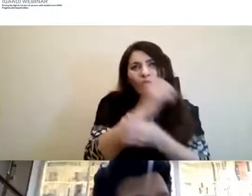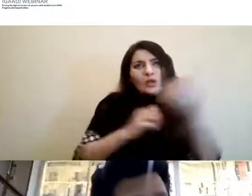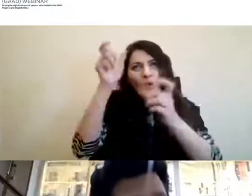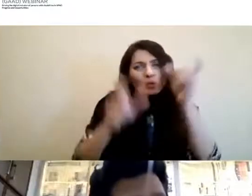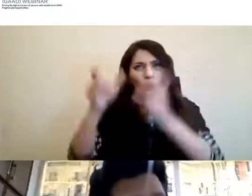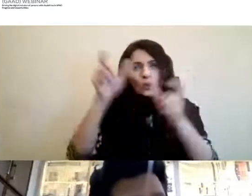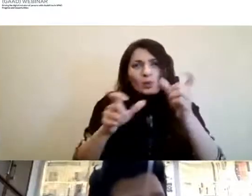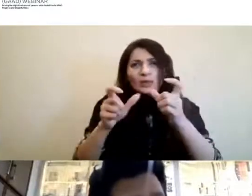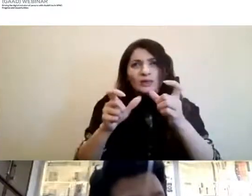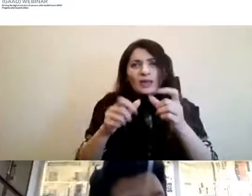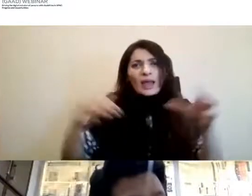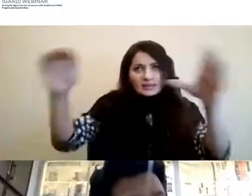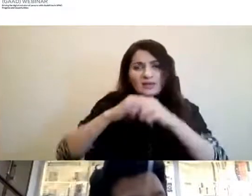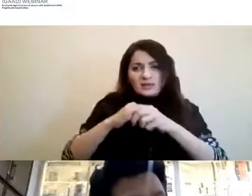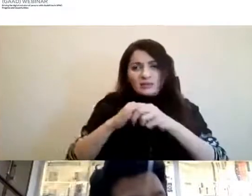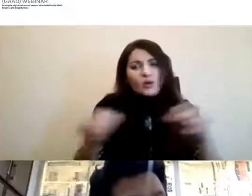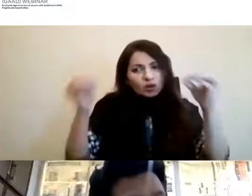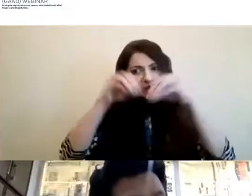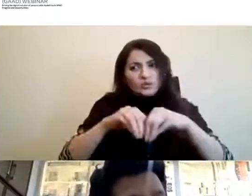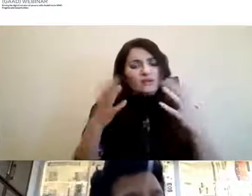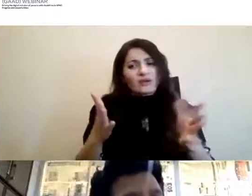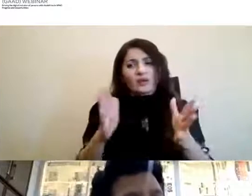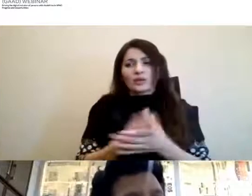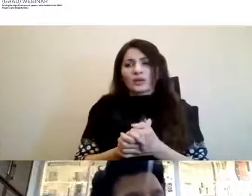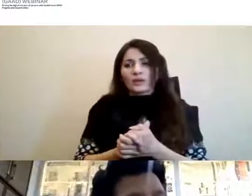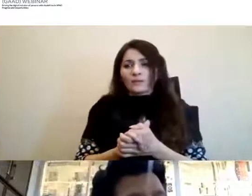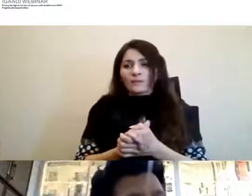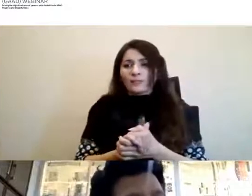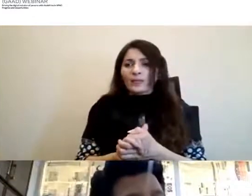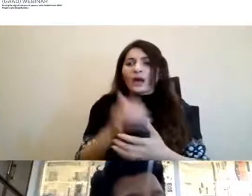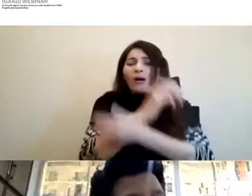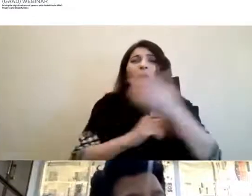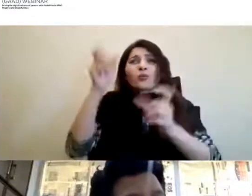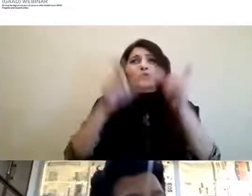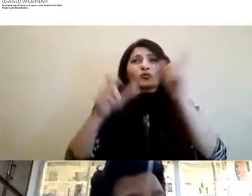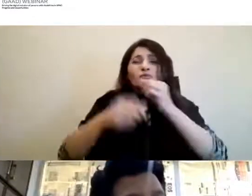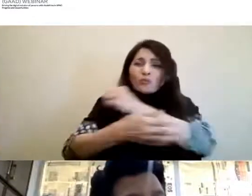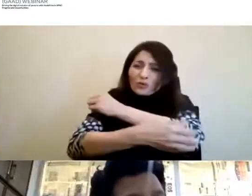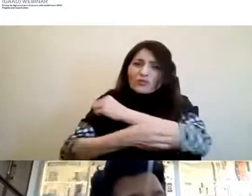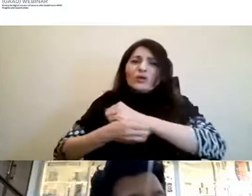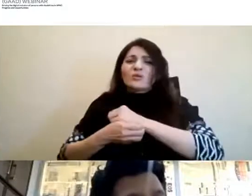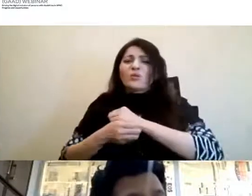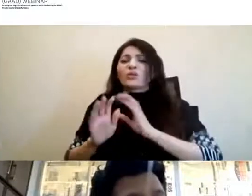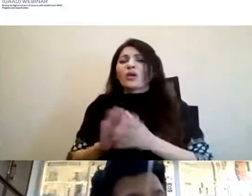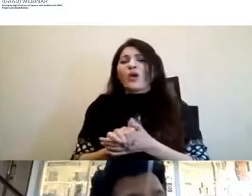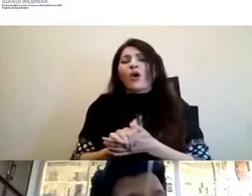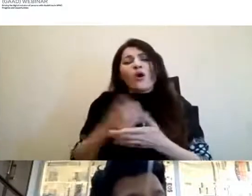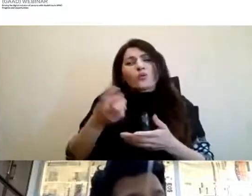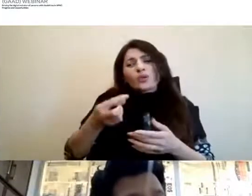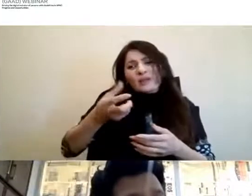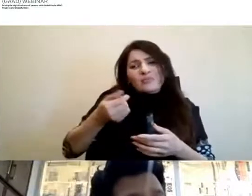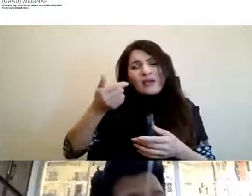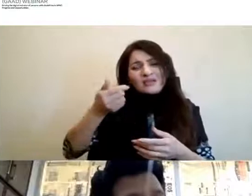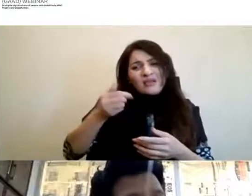you, the poverty. People with disabilities are the poorest of the poor in our region, and they are not able to buy or